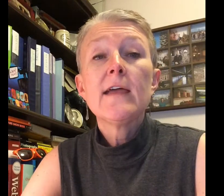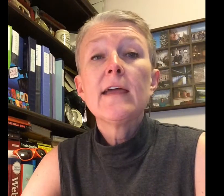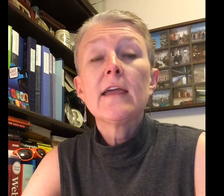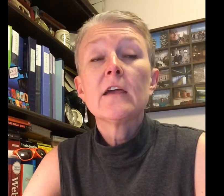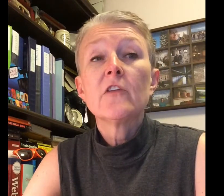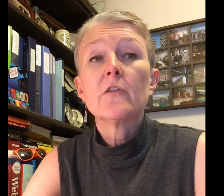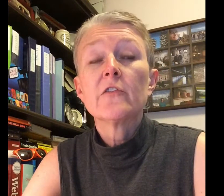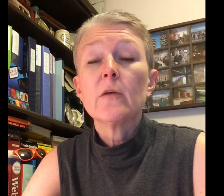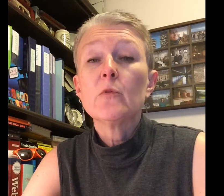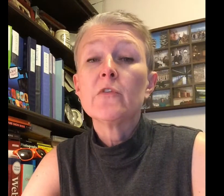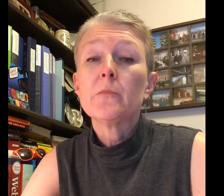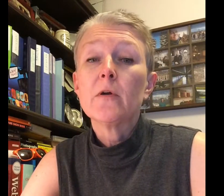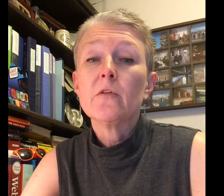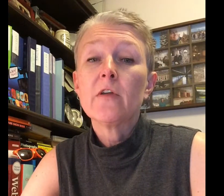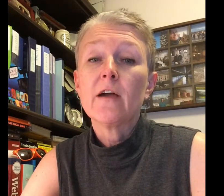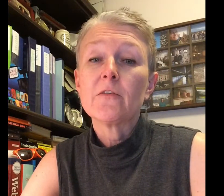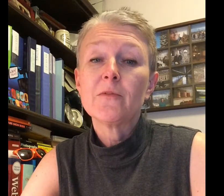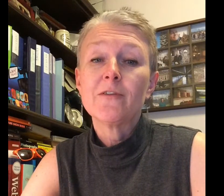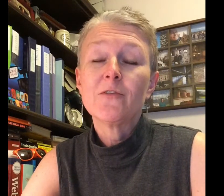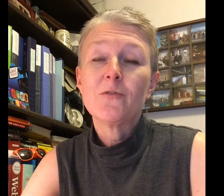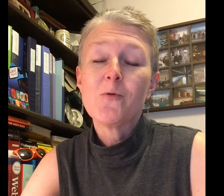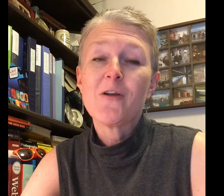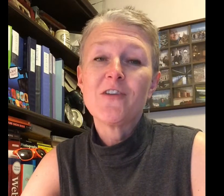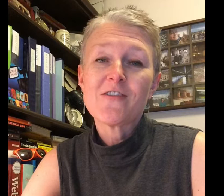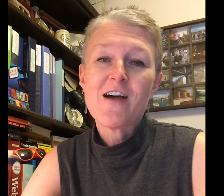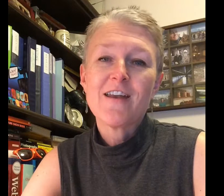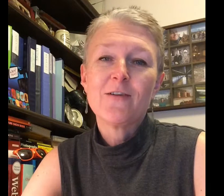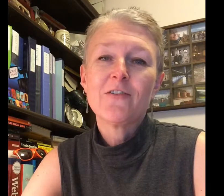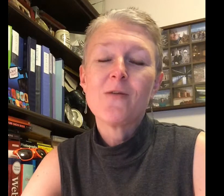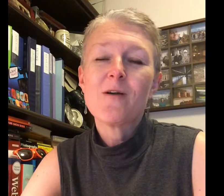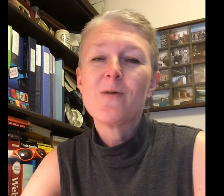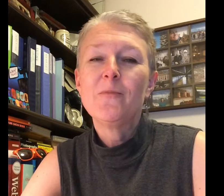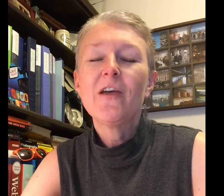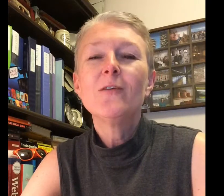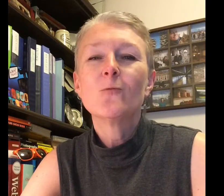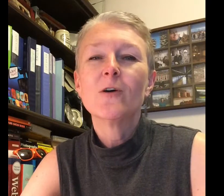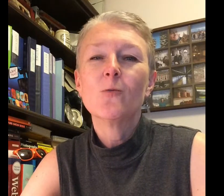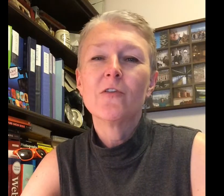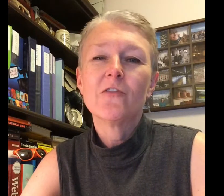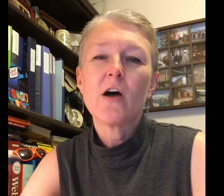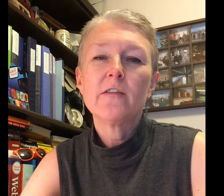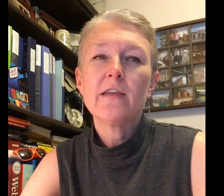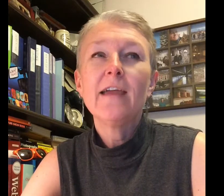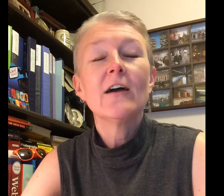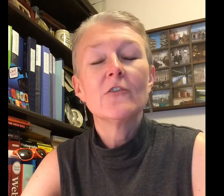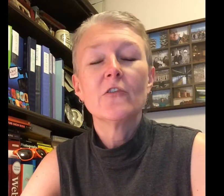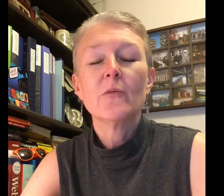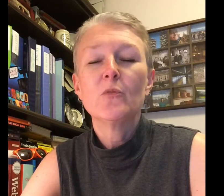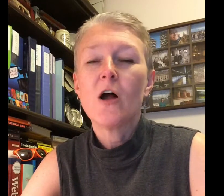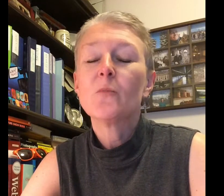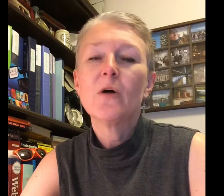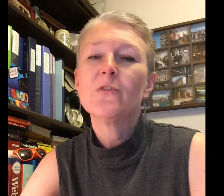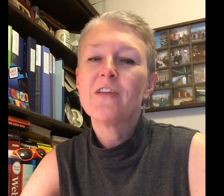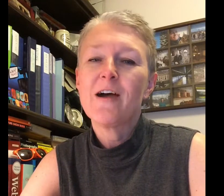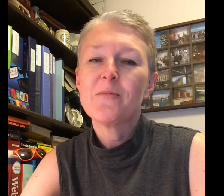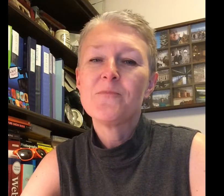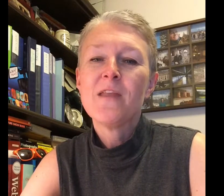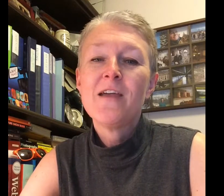surtitles and other examples about expletives. If you want to check that out, it's on my website, realwords.ca,